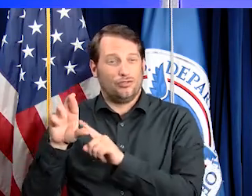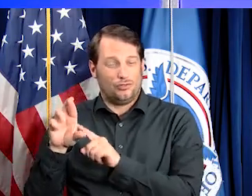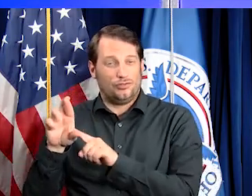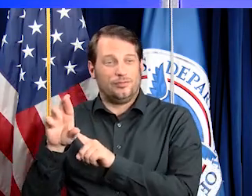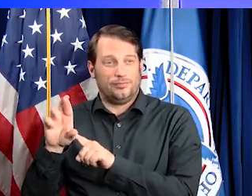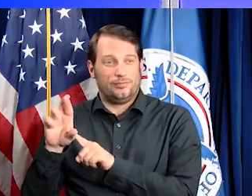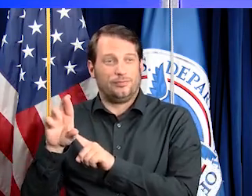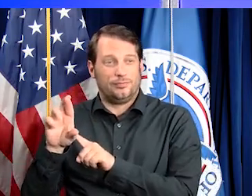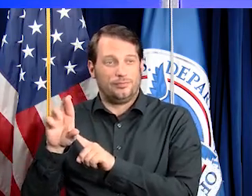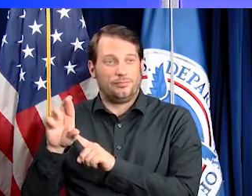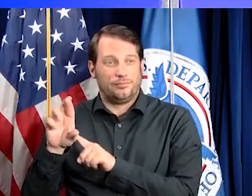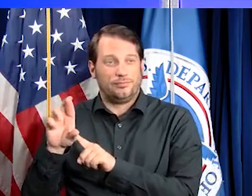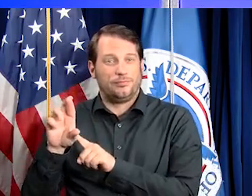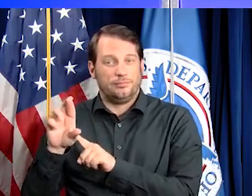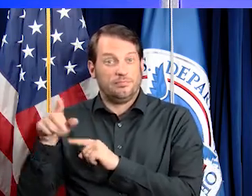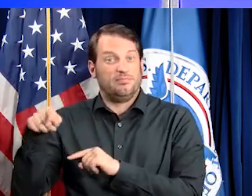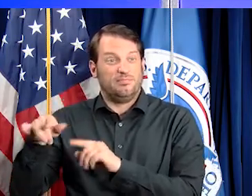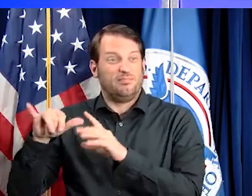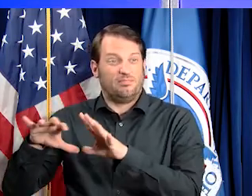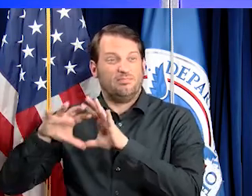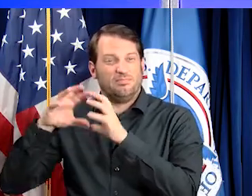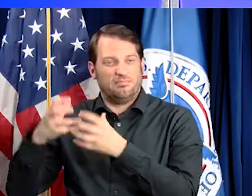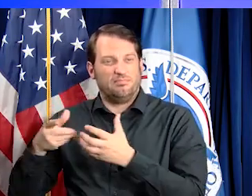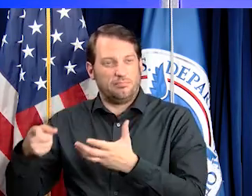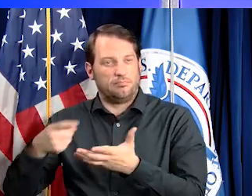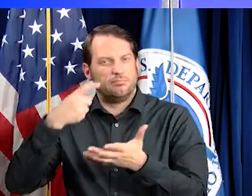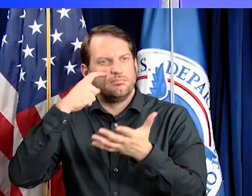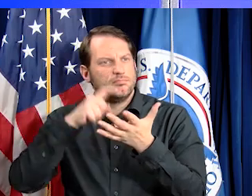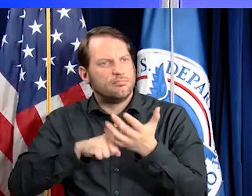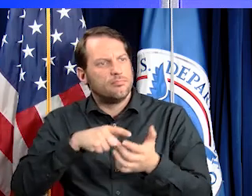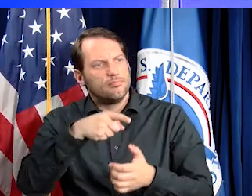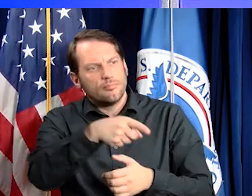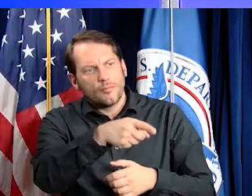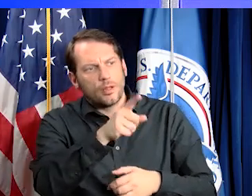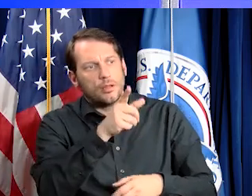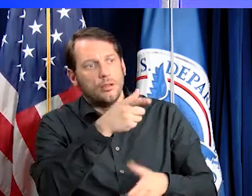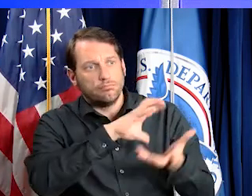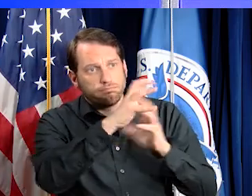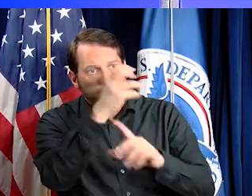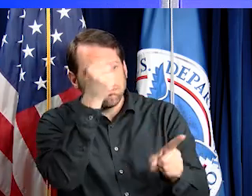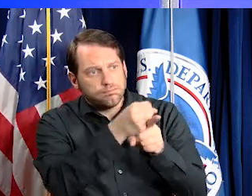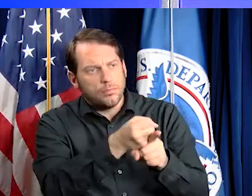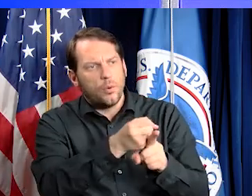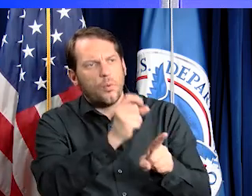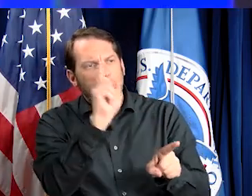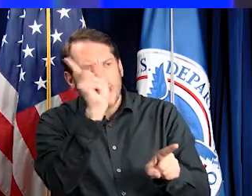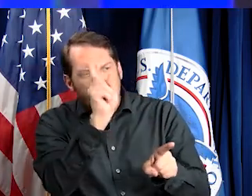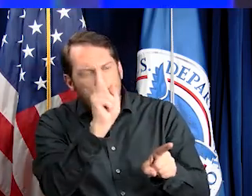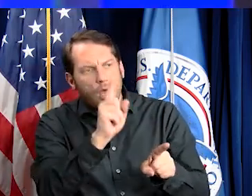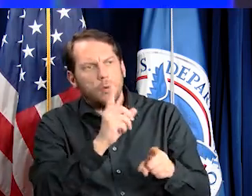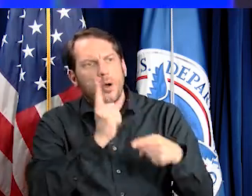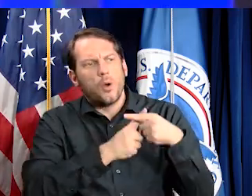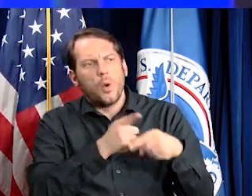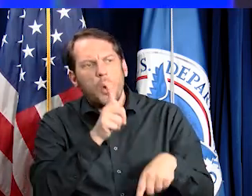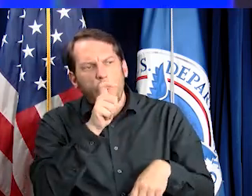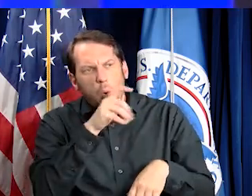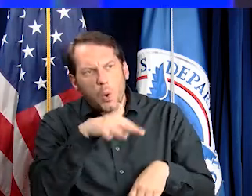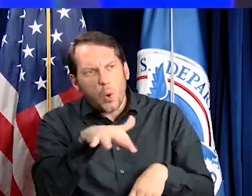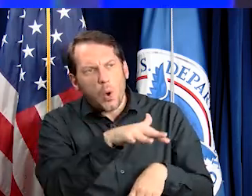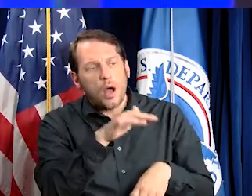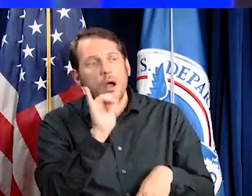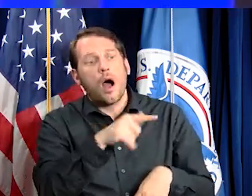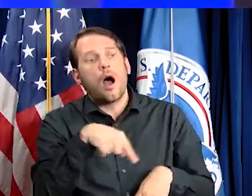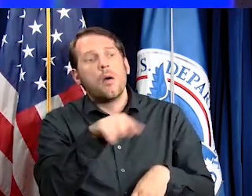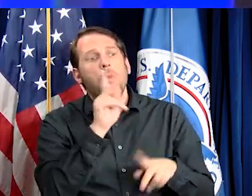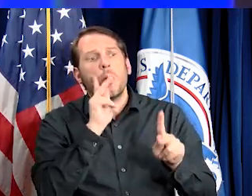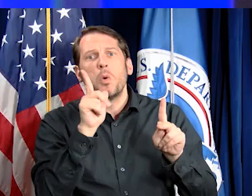have been able to find who, depending on the disaster and the location, who are the key local communicators,